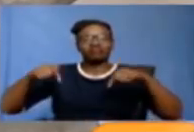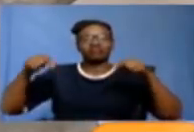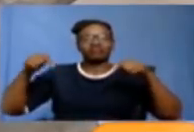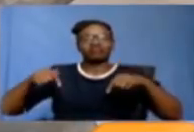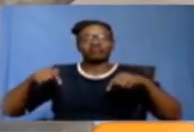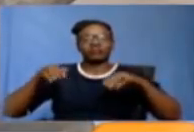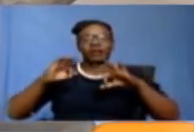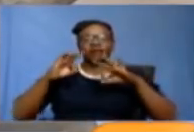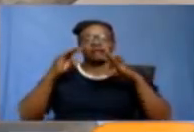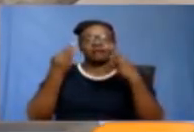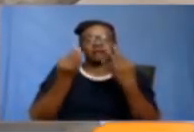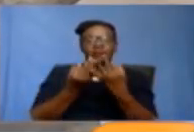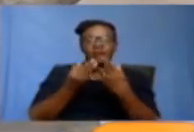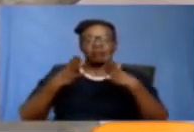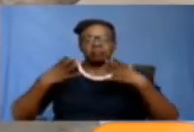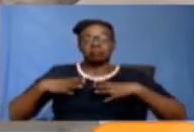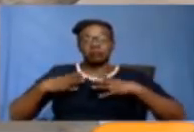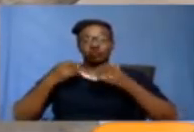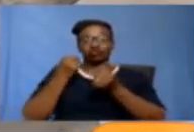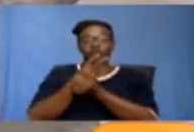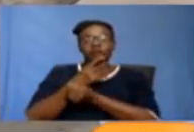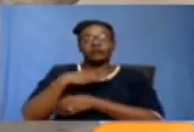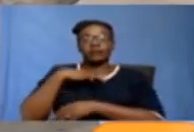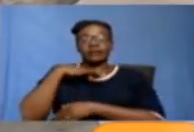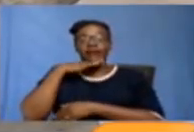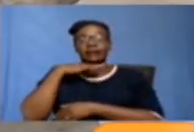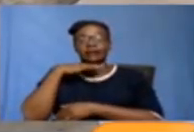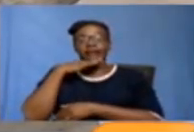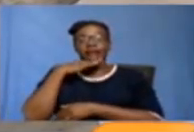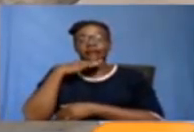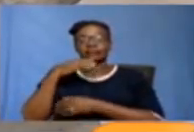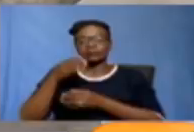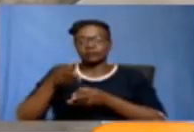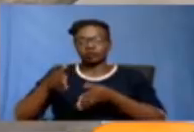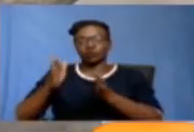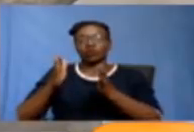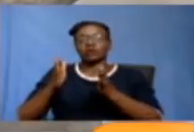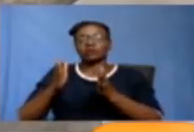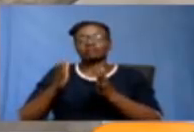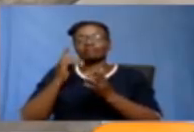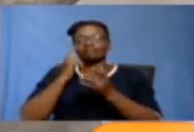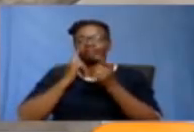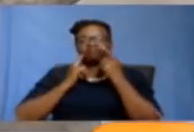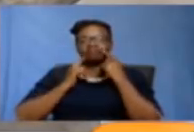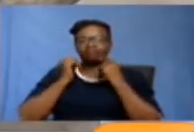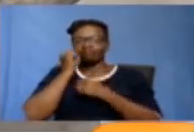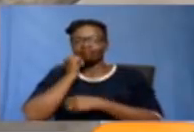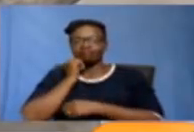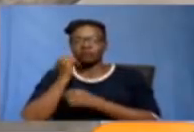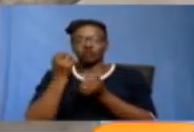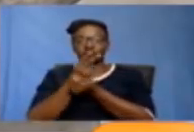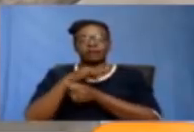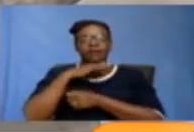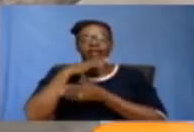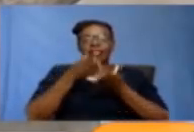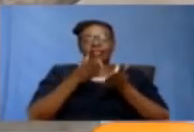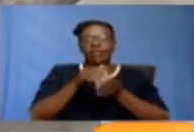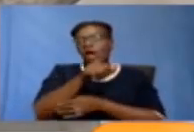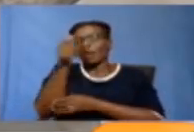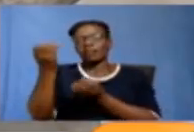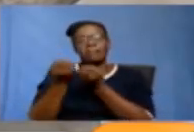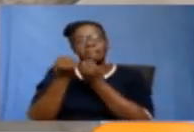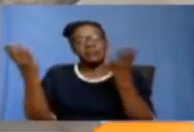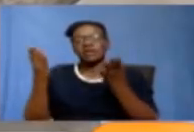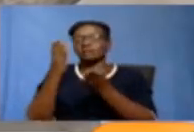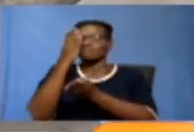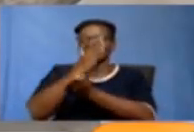families of 12 people who died in a road accident in Gilgil are mourning. The 12 died on the spot and several others were injured when the